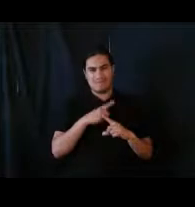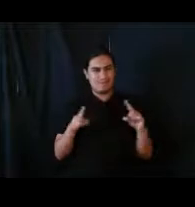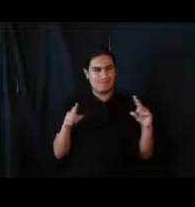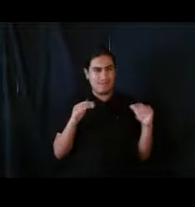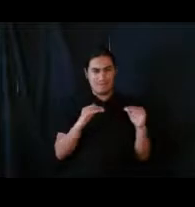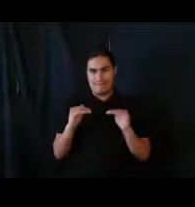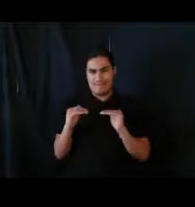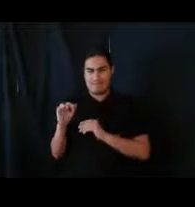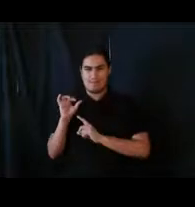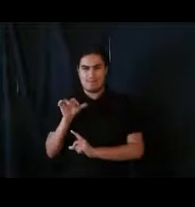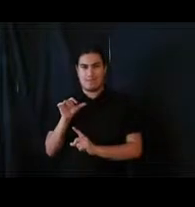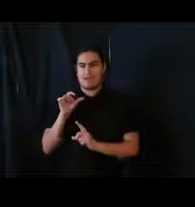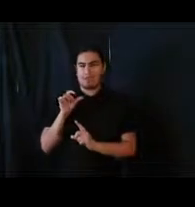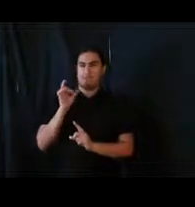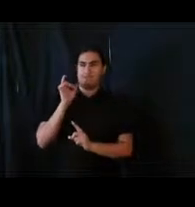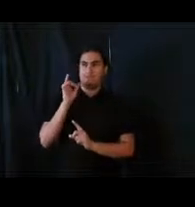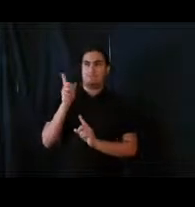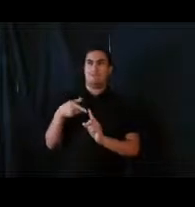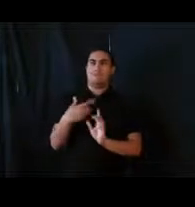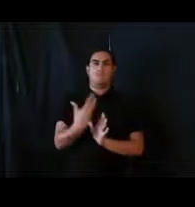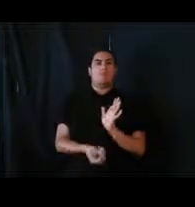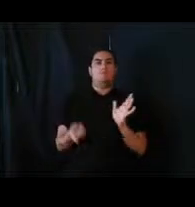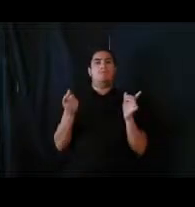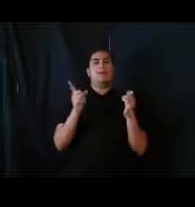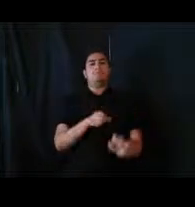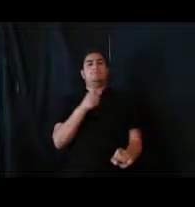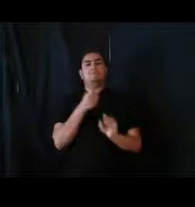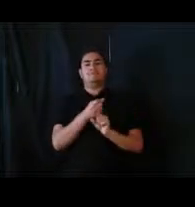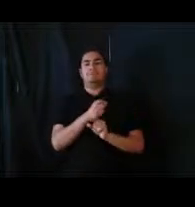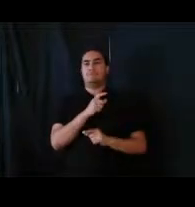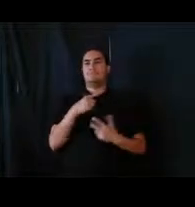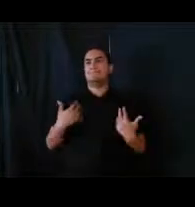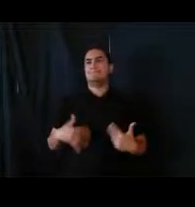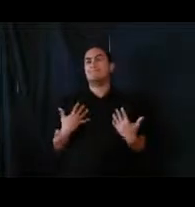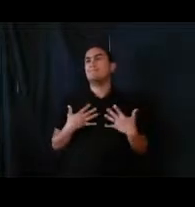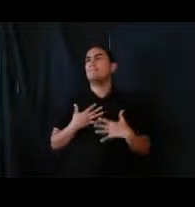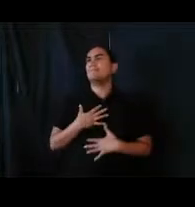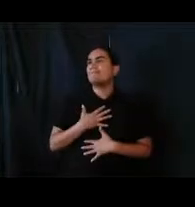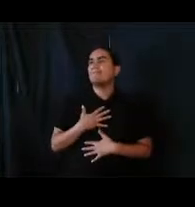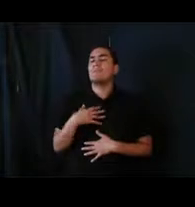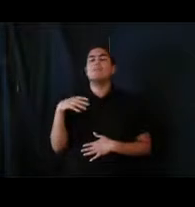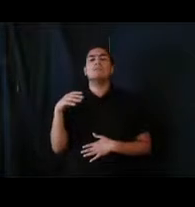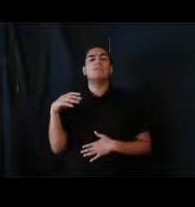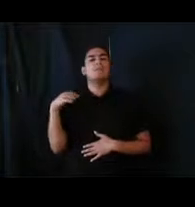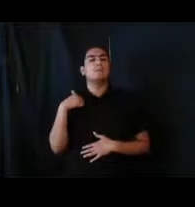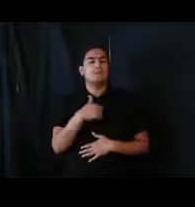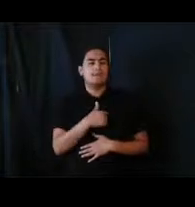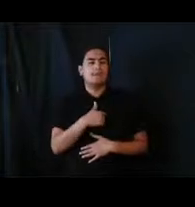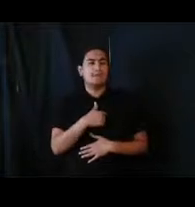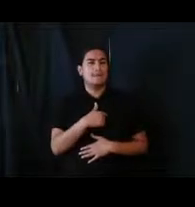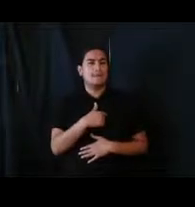fatality elicits um you know we uh